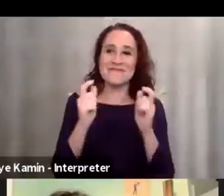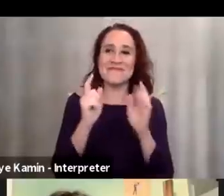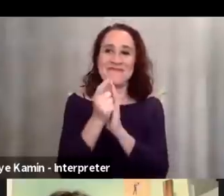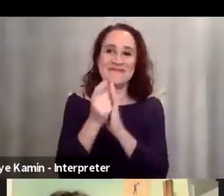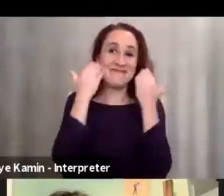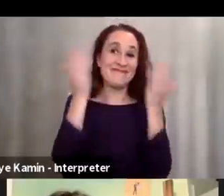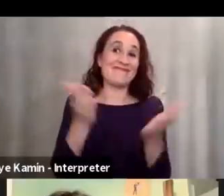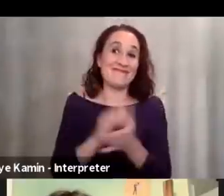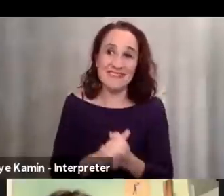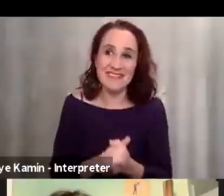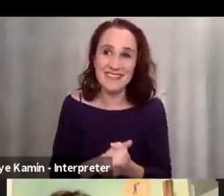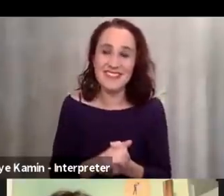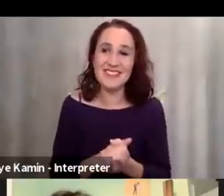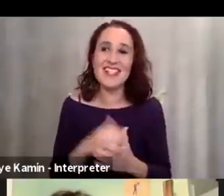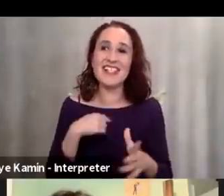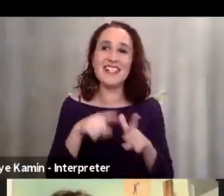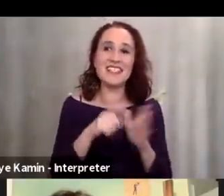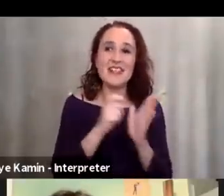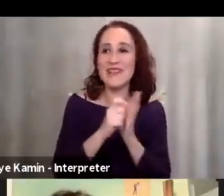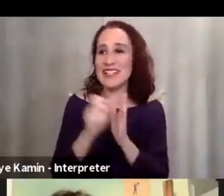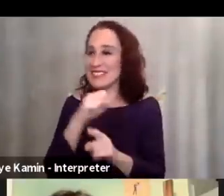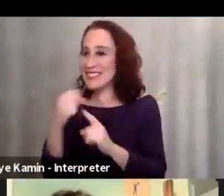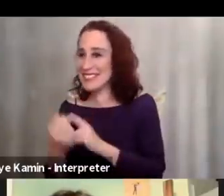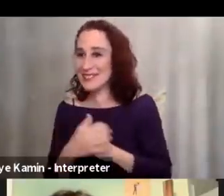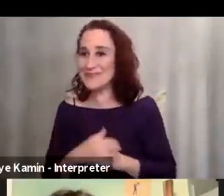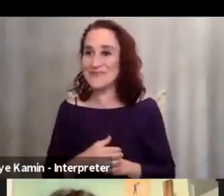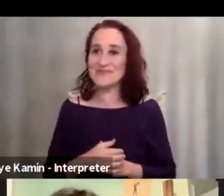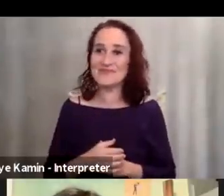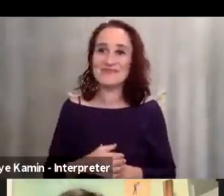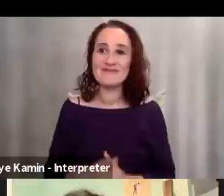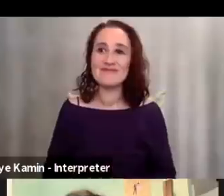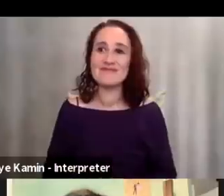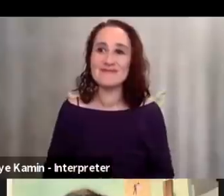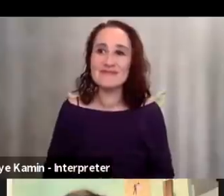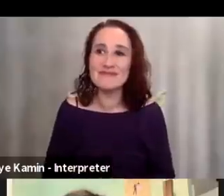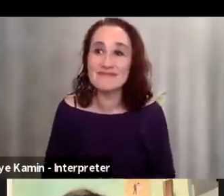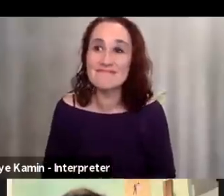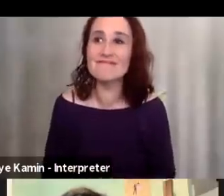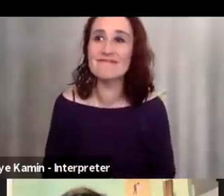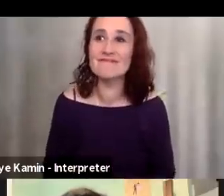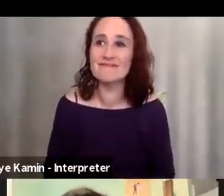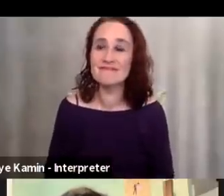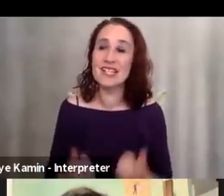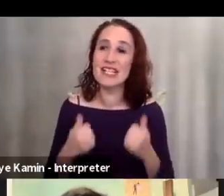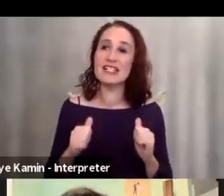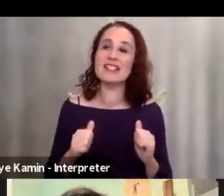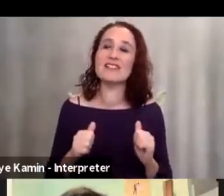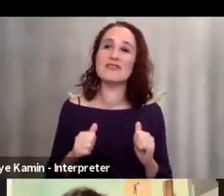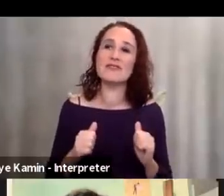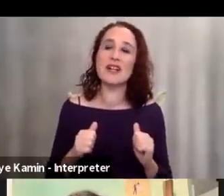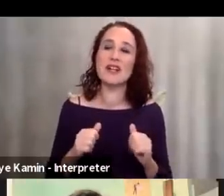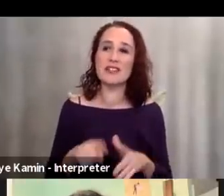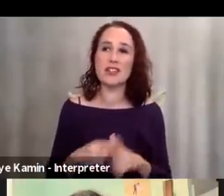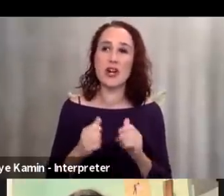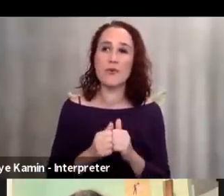any of that. So I just start writing scenes, and I try to write longhand in the